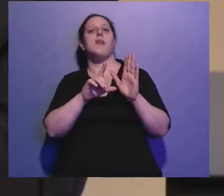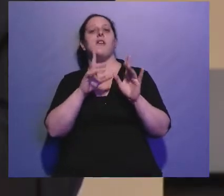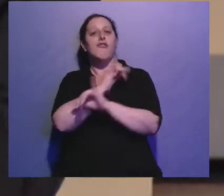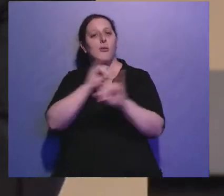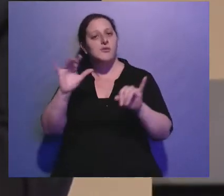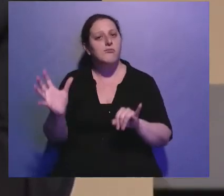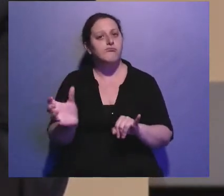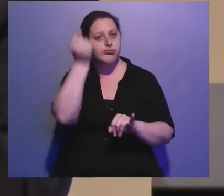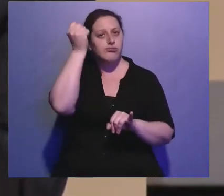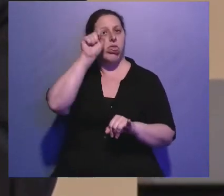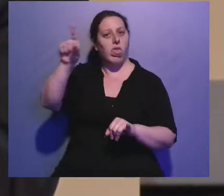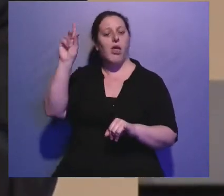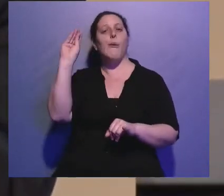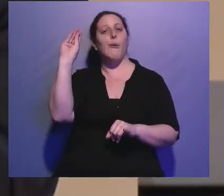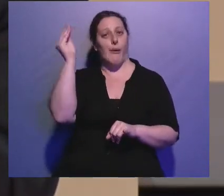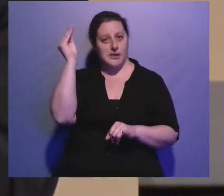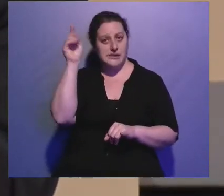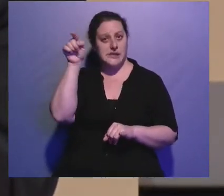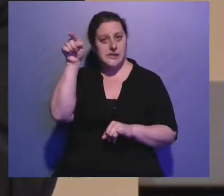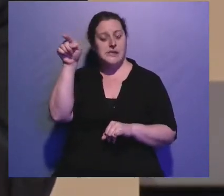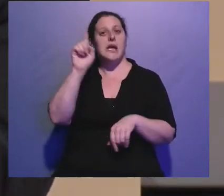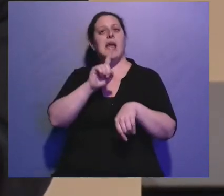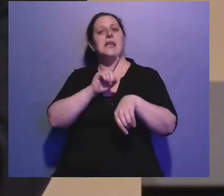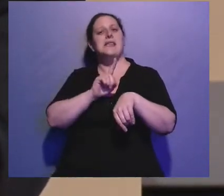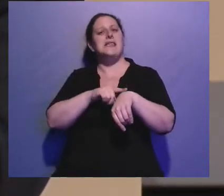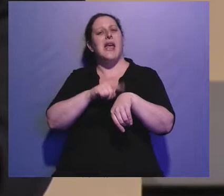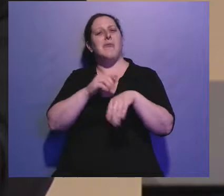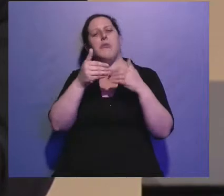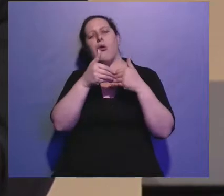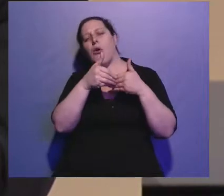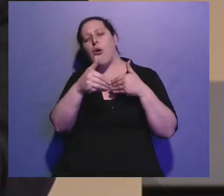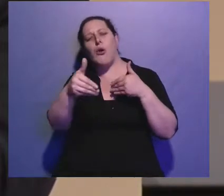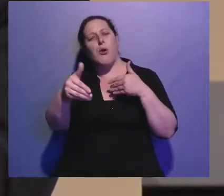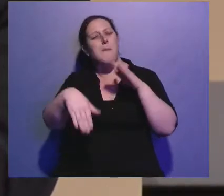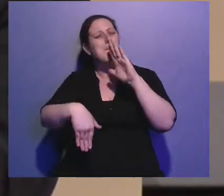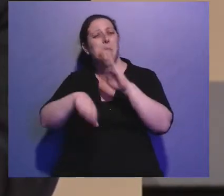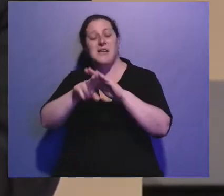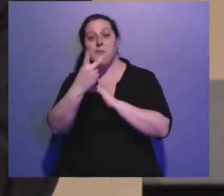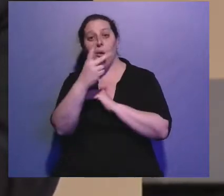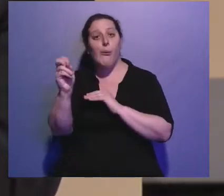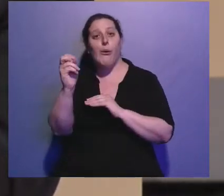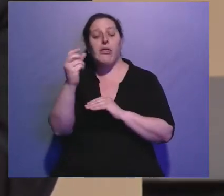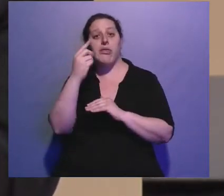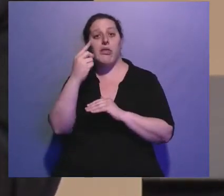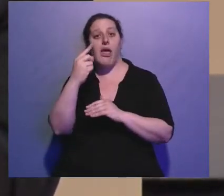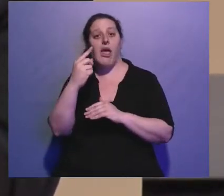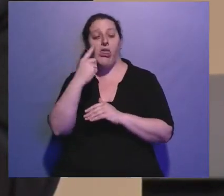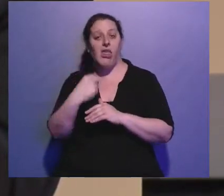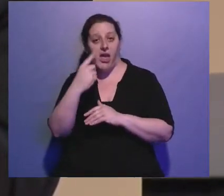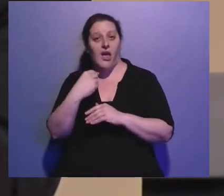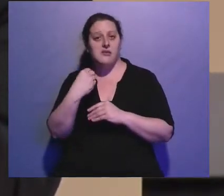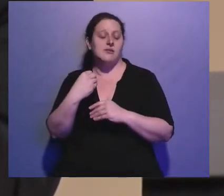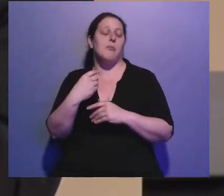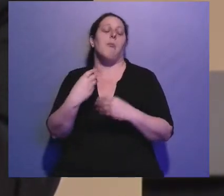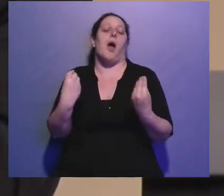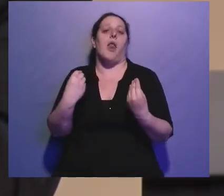on access to public information and the national plan in Brazil sets forth a deadline of